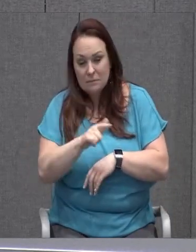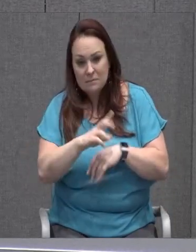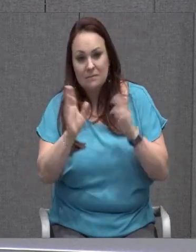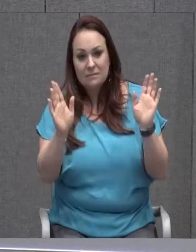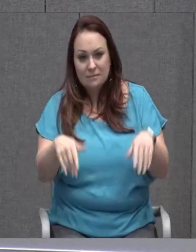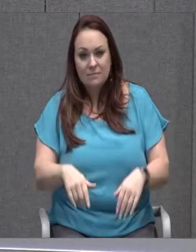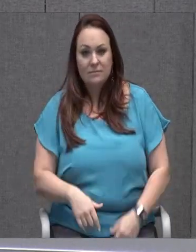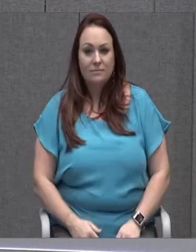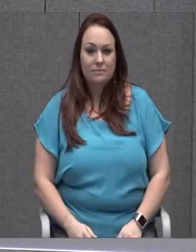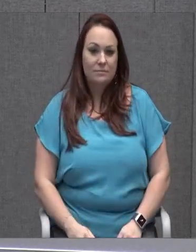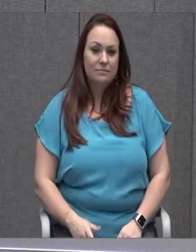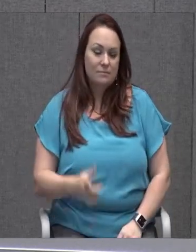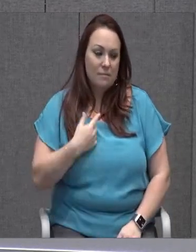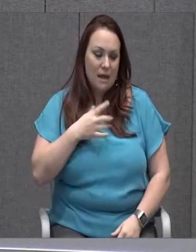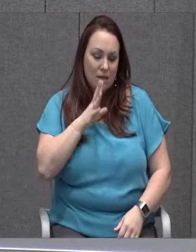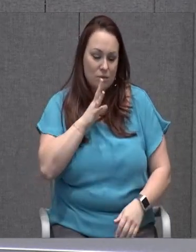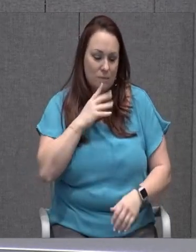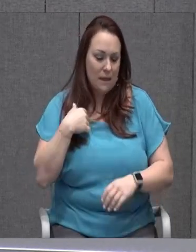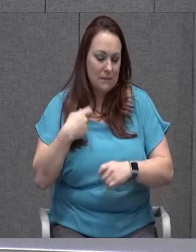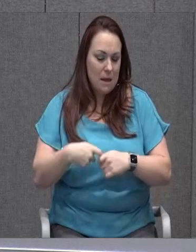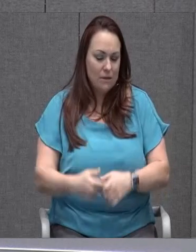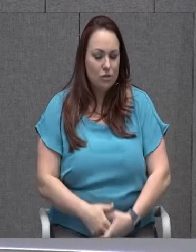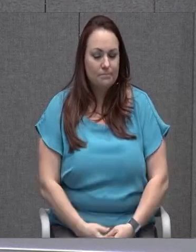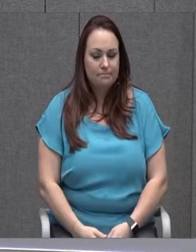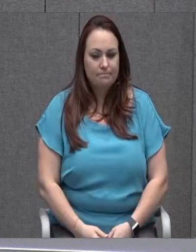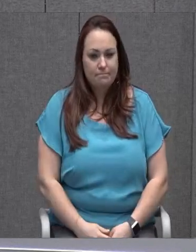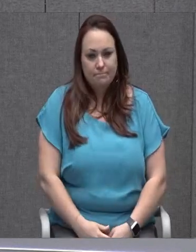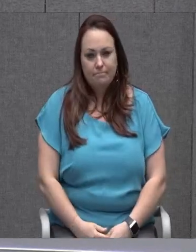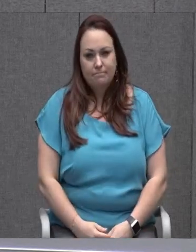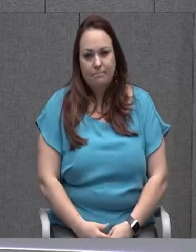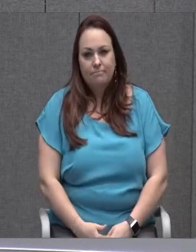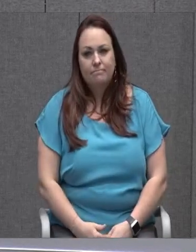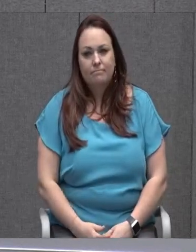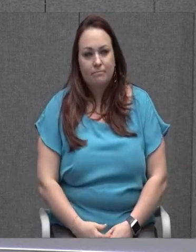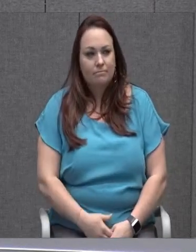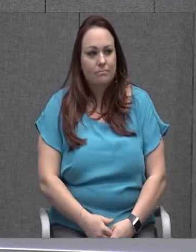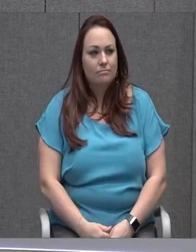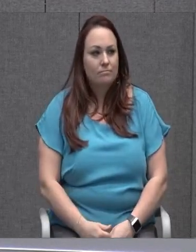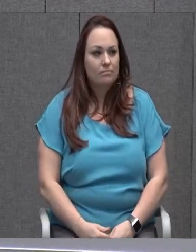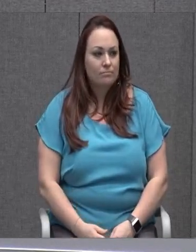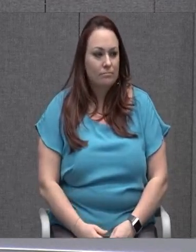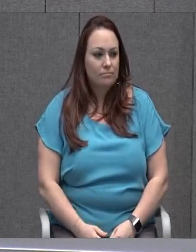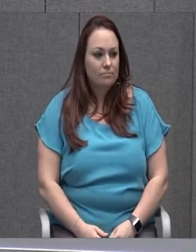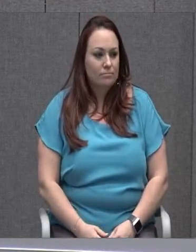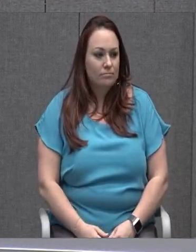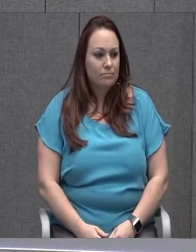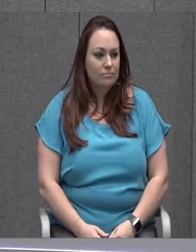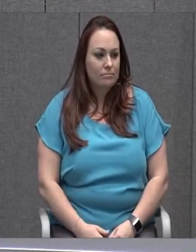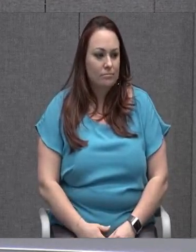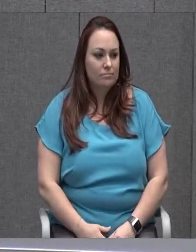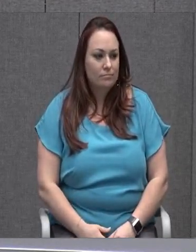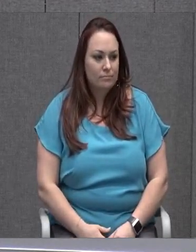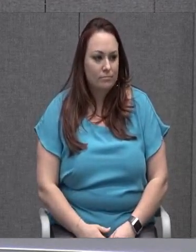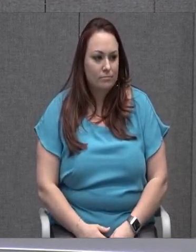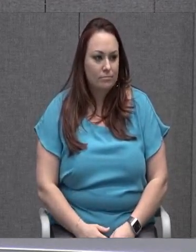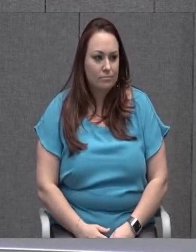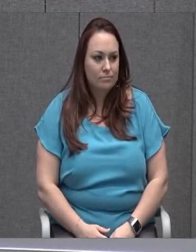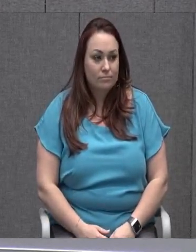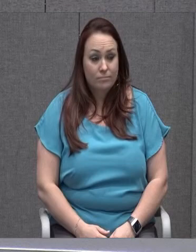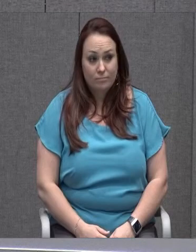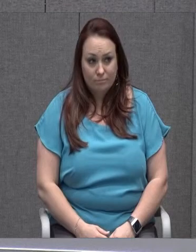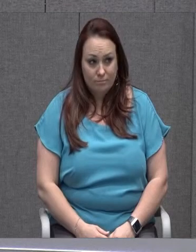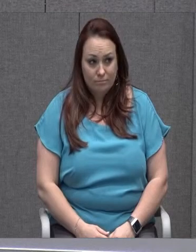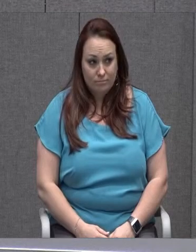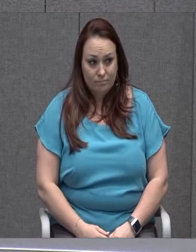hacerlo en español. Bien. Entonces, en este juego vas a acumular puntos cada vez que tu